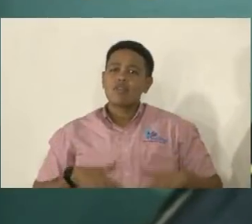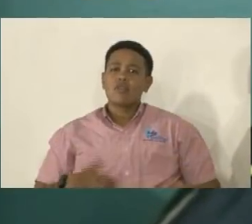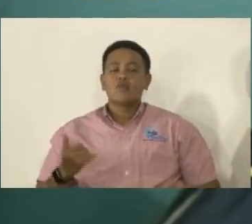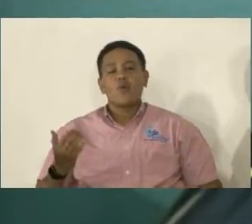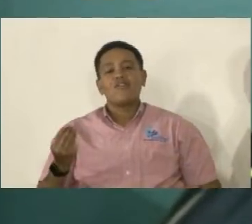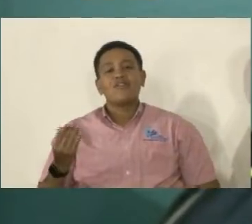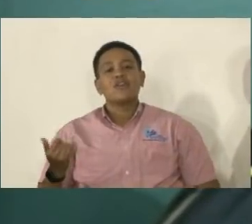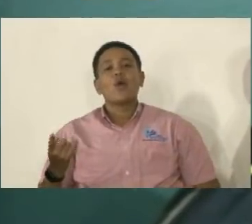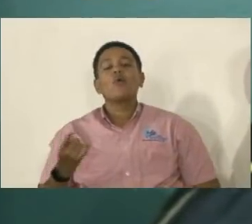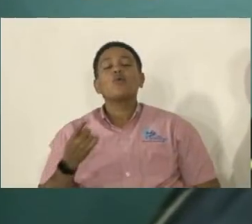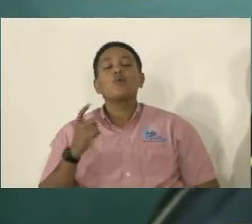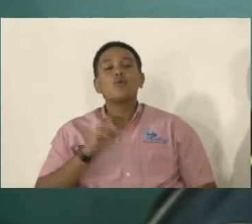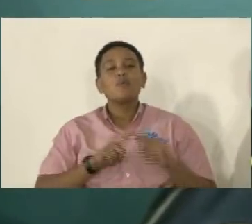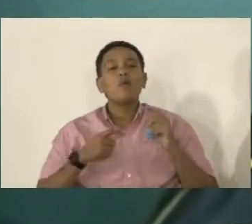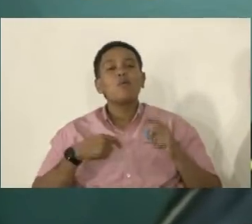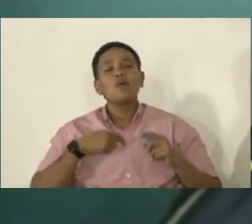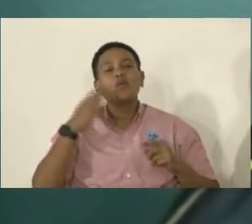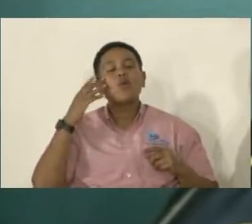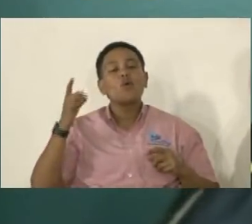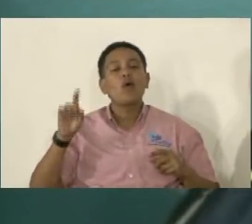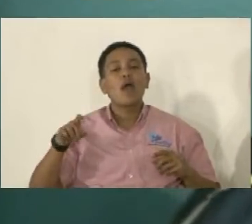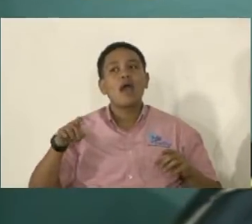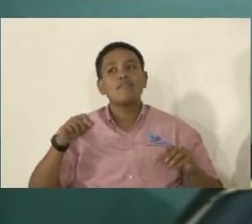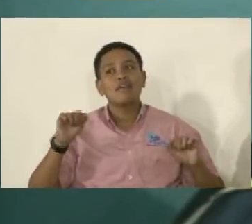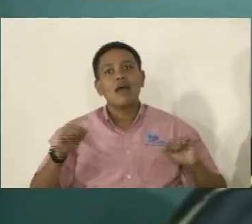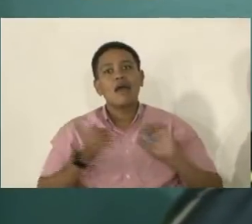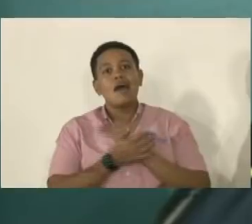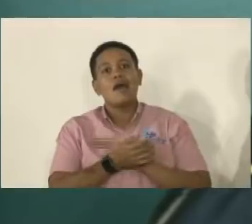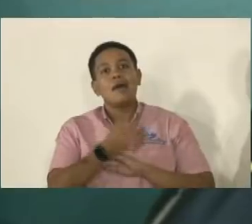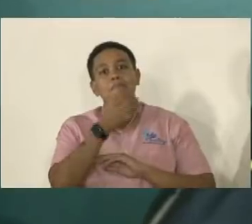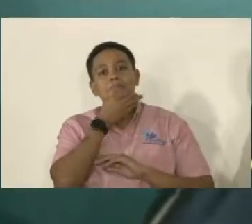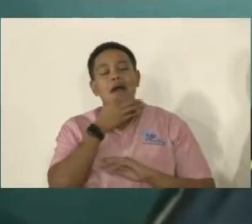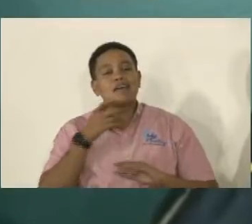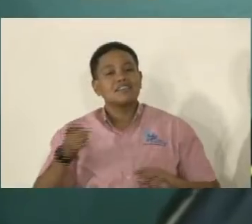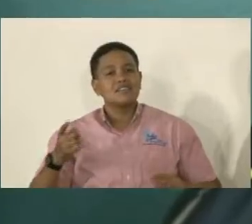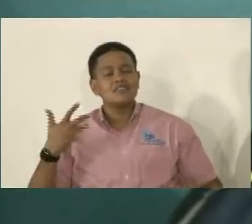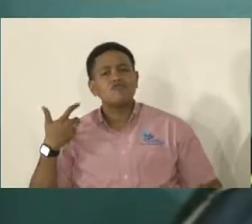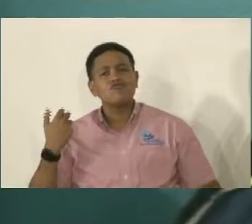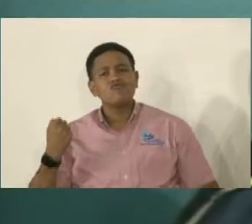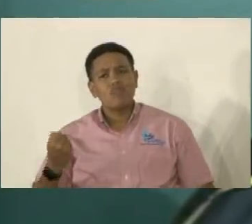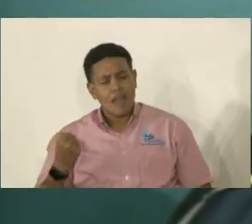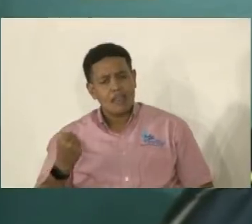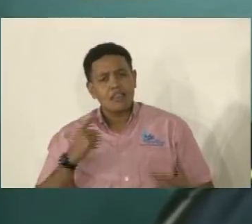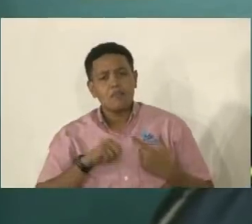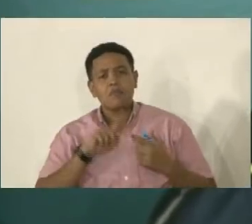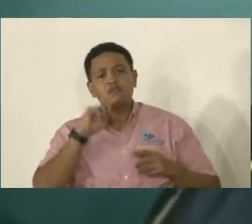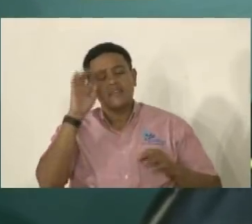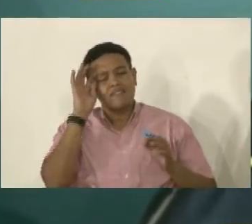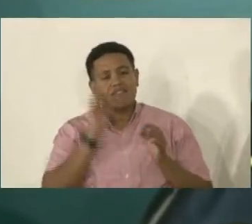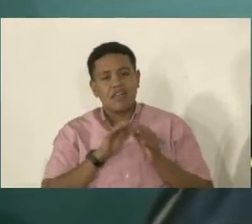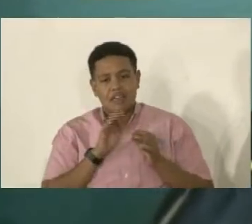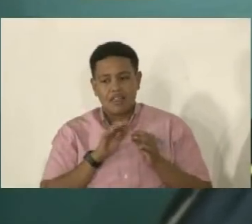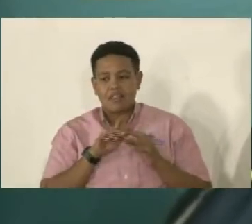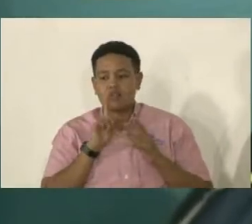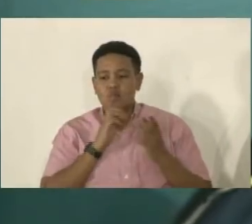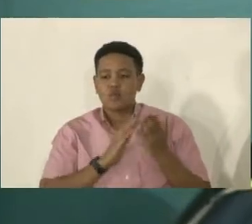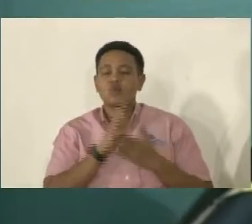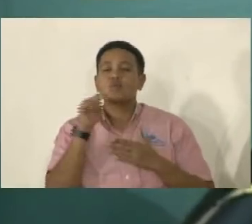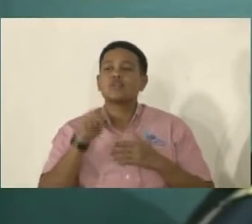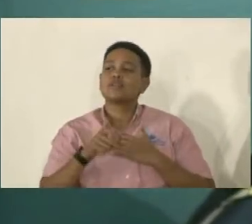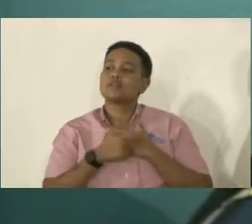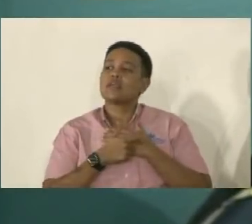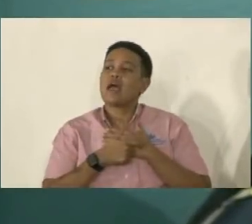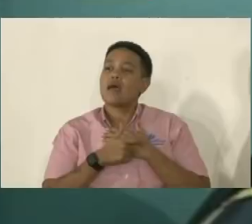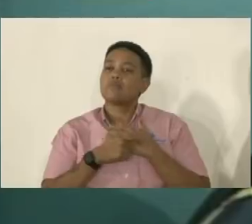feeling. But we know that you have the capacity, the strength, and the faith to go through this period